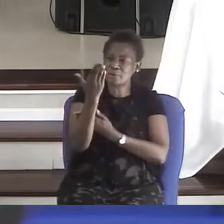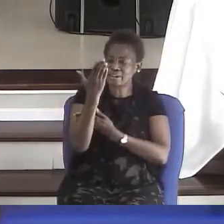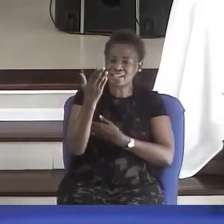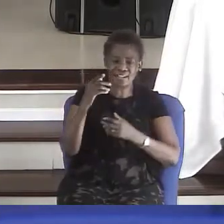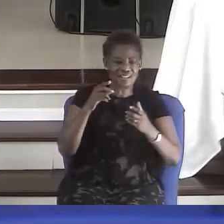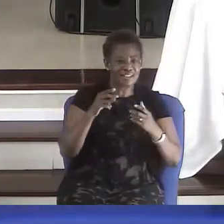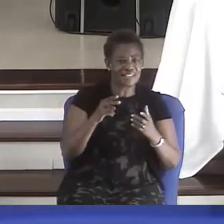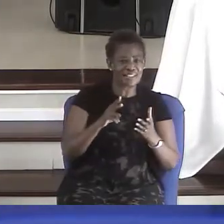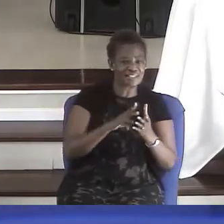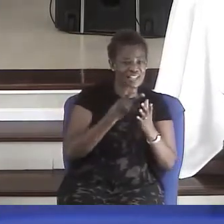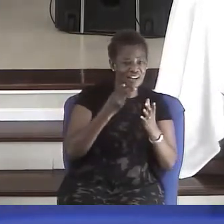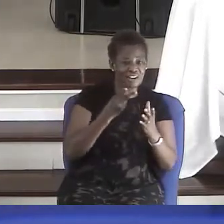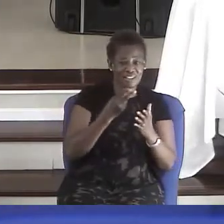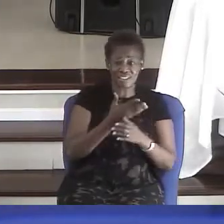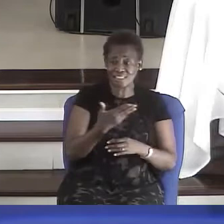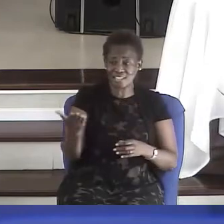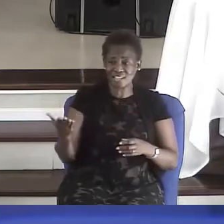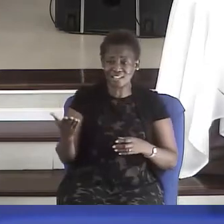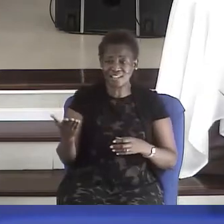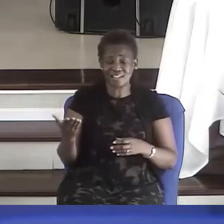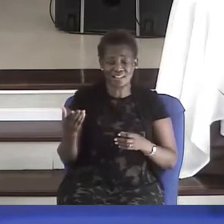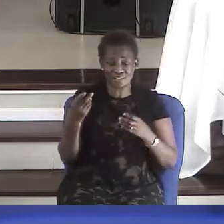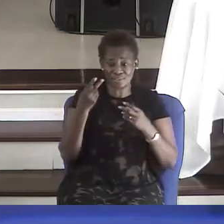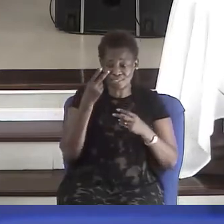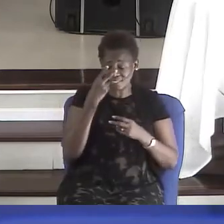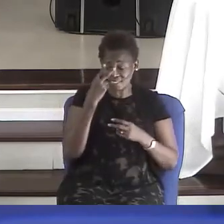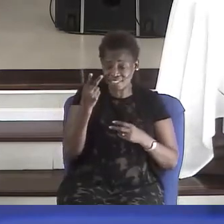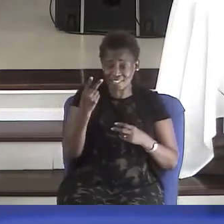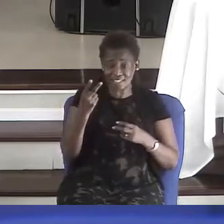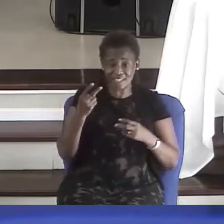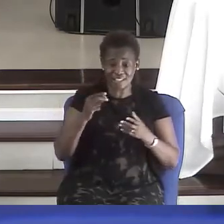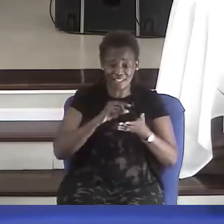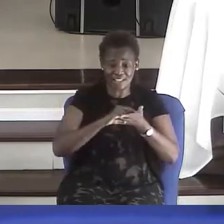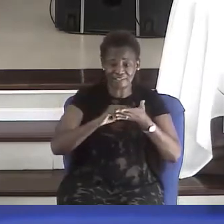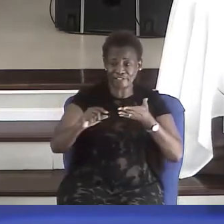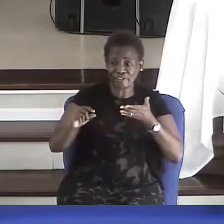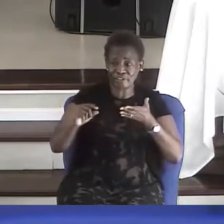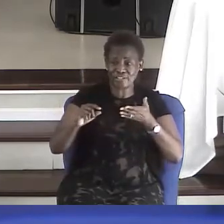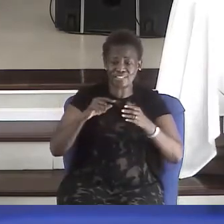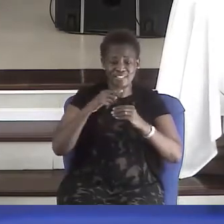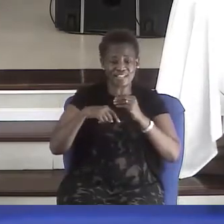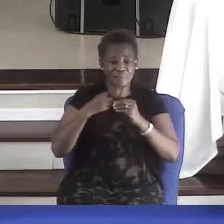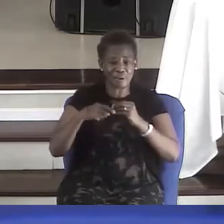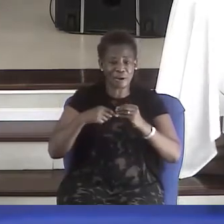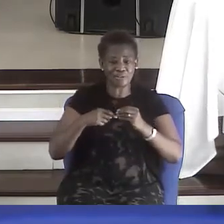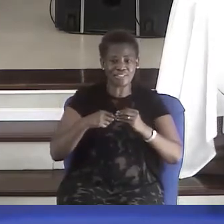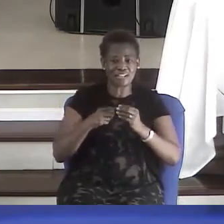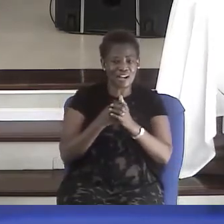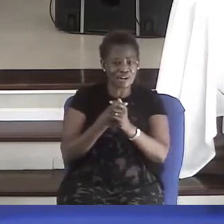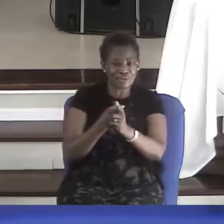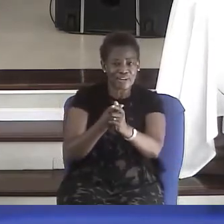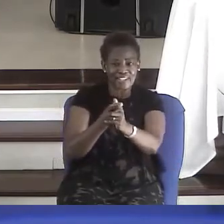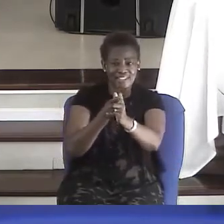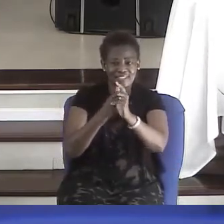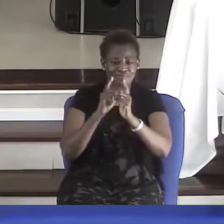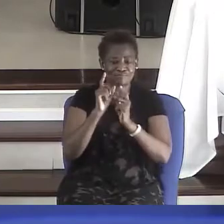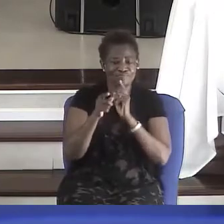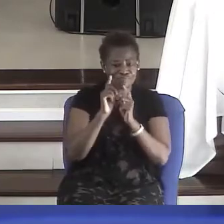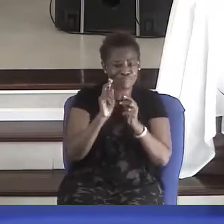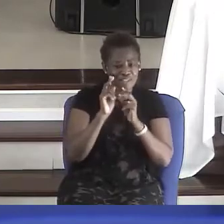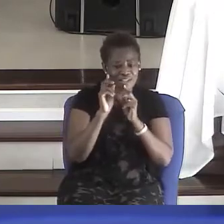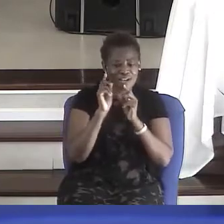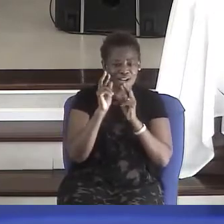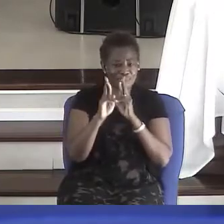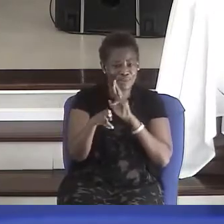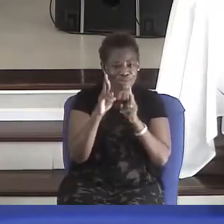is the whole thing about a race, right? Running a race. And the Christian